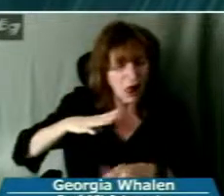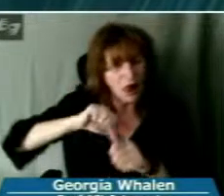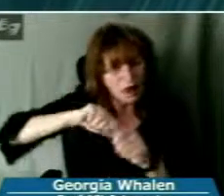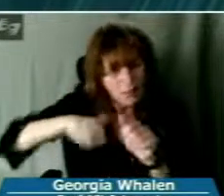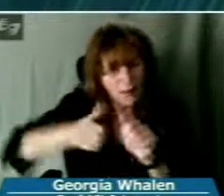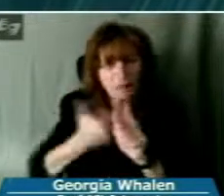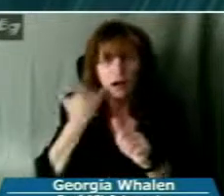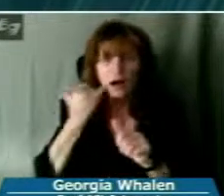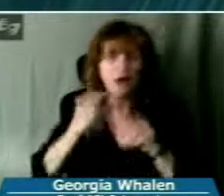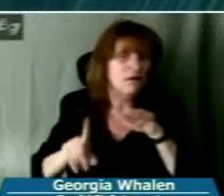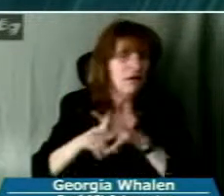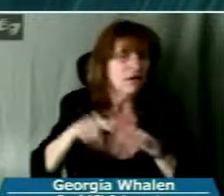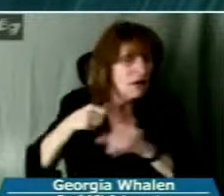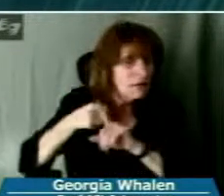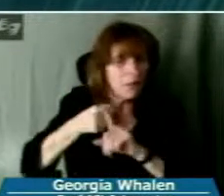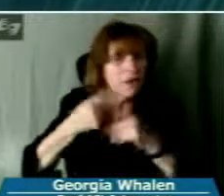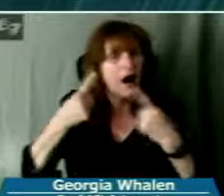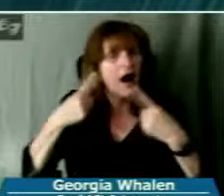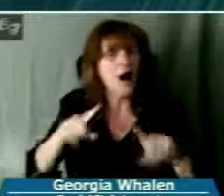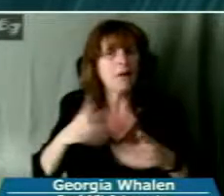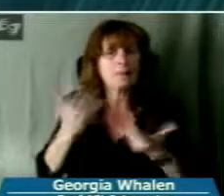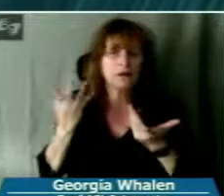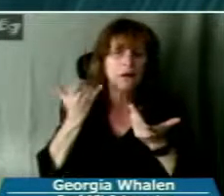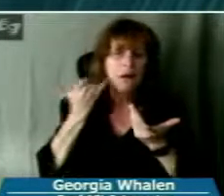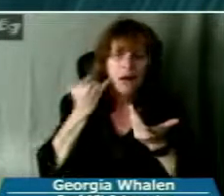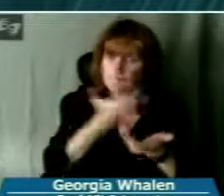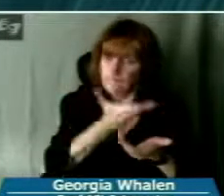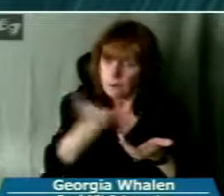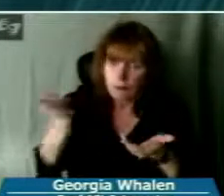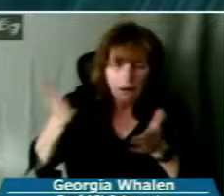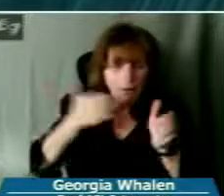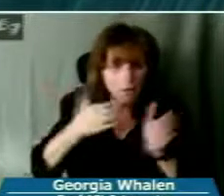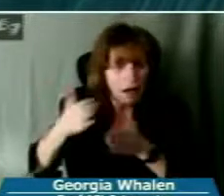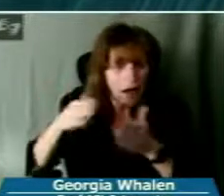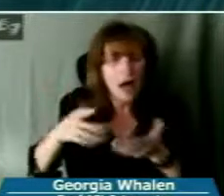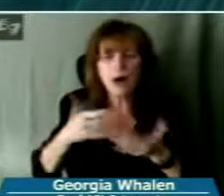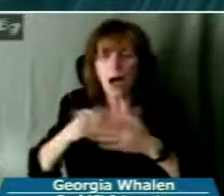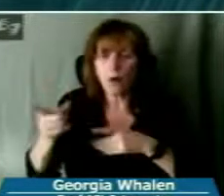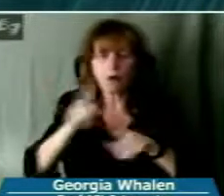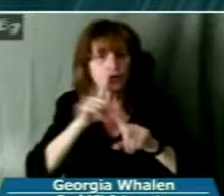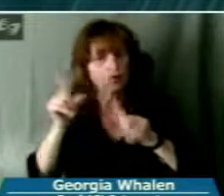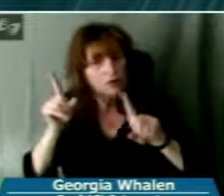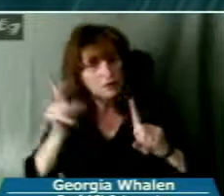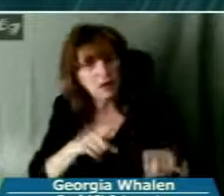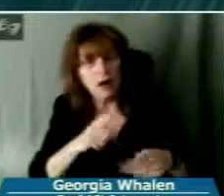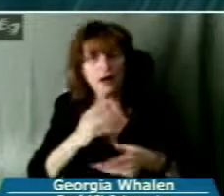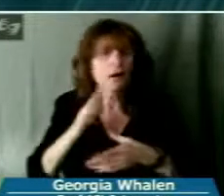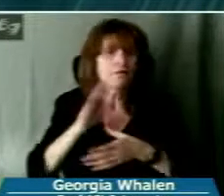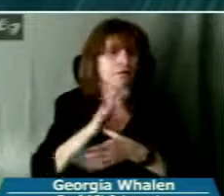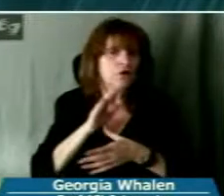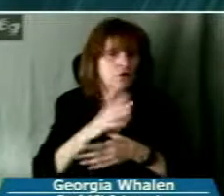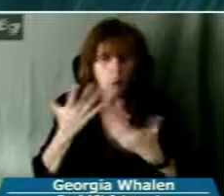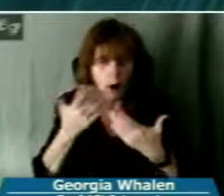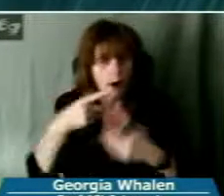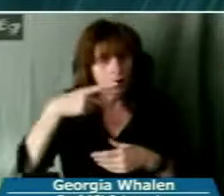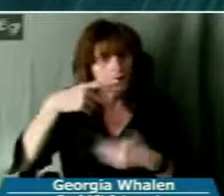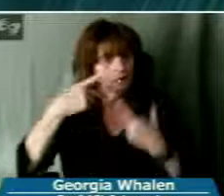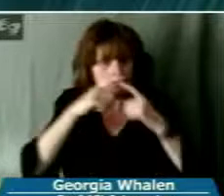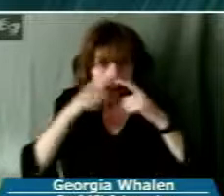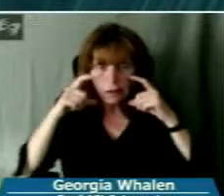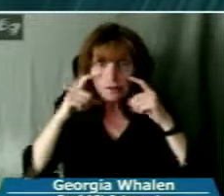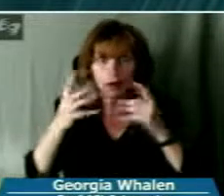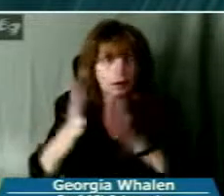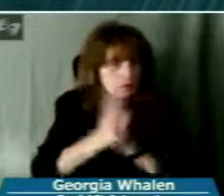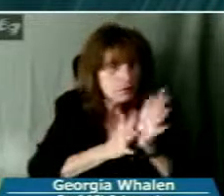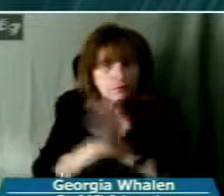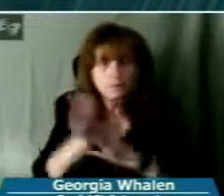infection prevention and control assessments is really understanding the use of PPE and stopping spread. And sometimes that's about PPE itself, but other